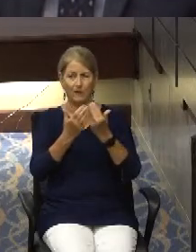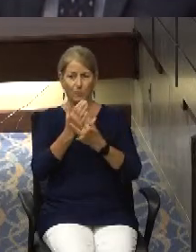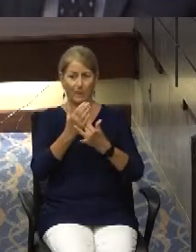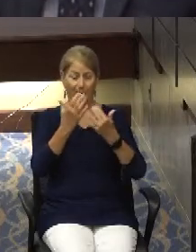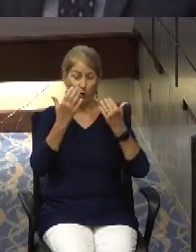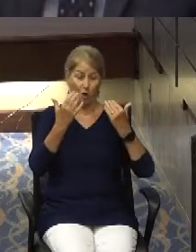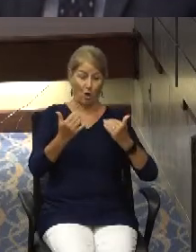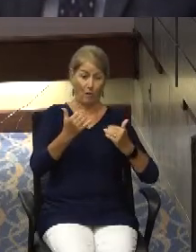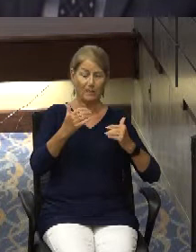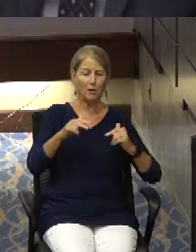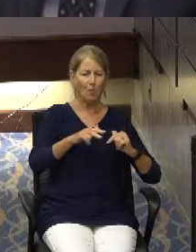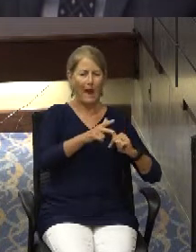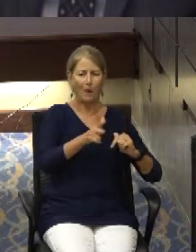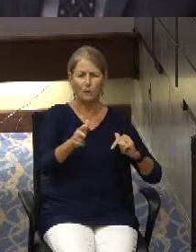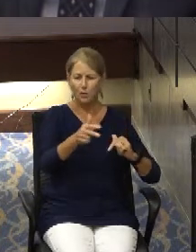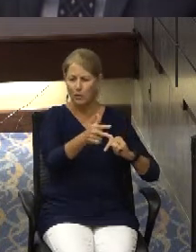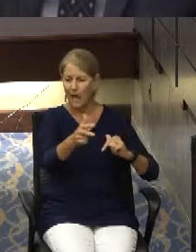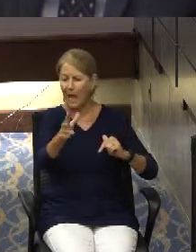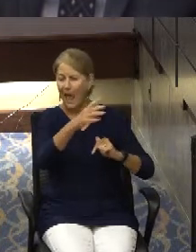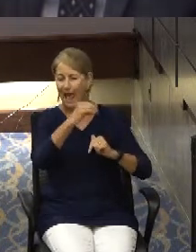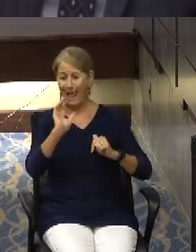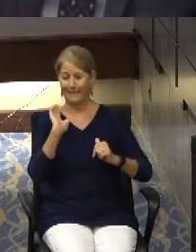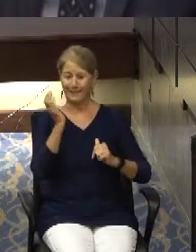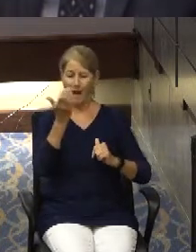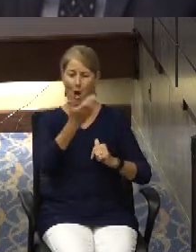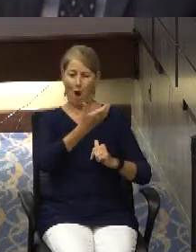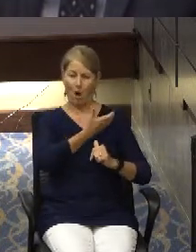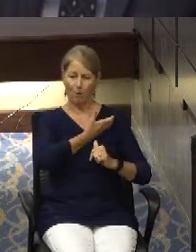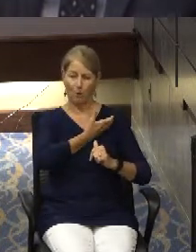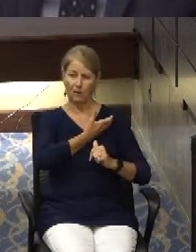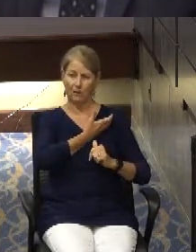fixed route and our